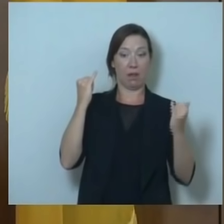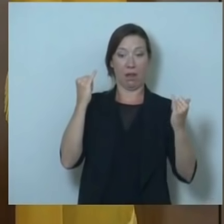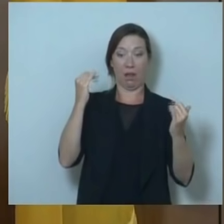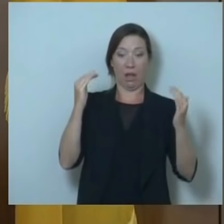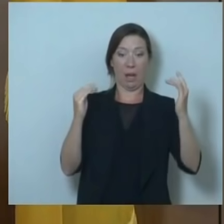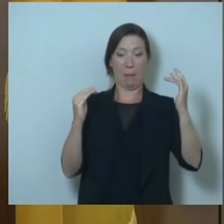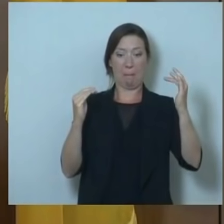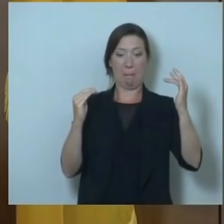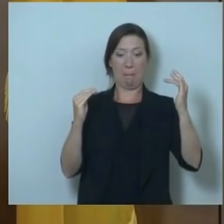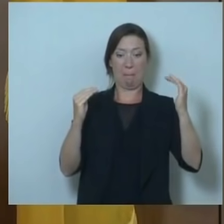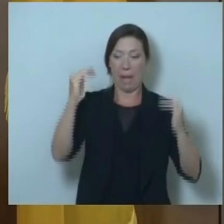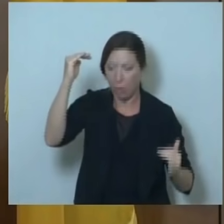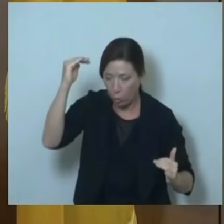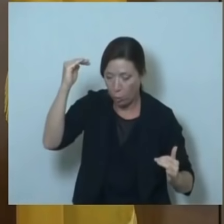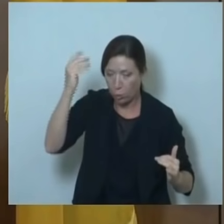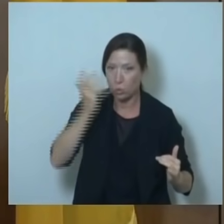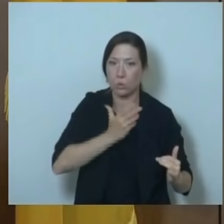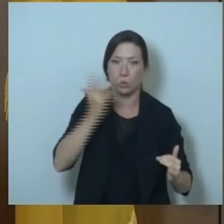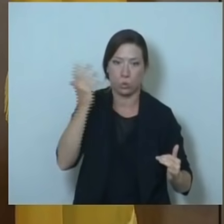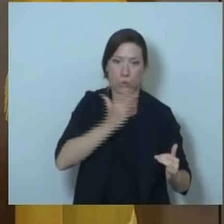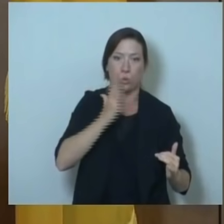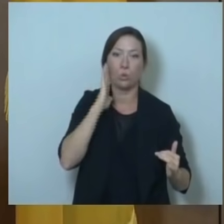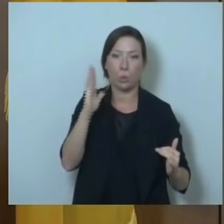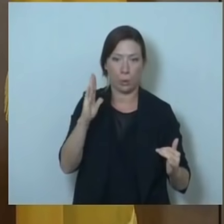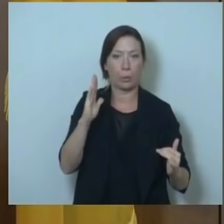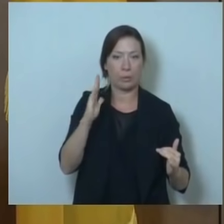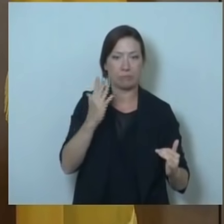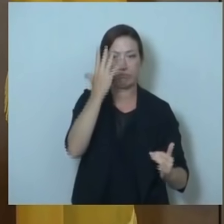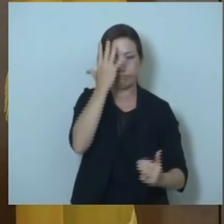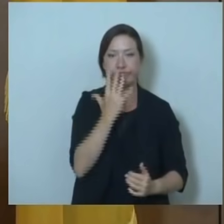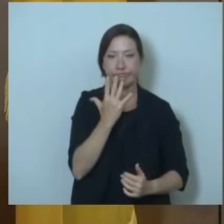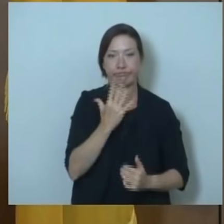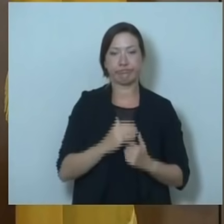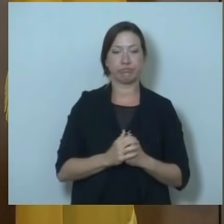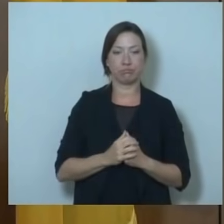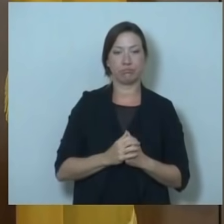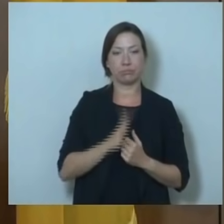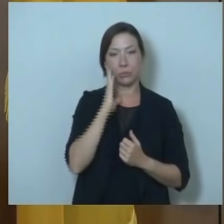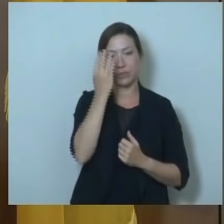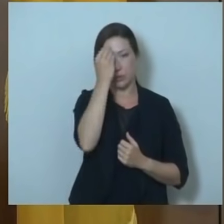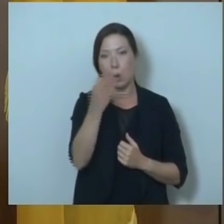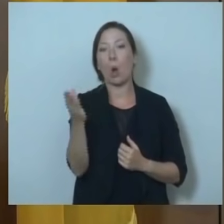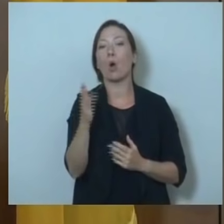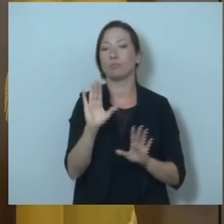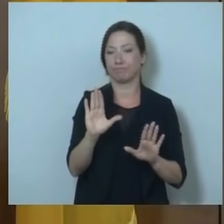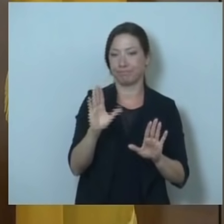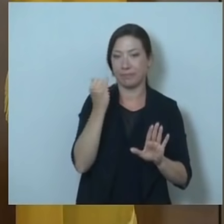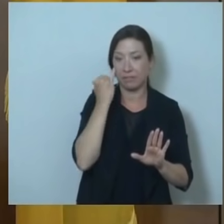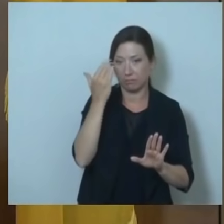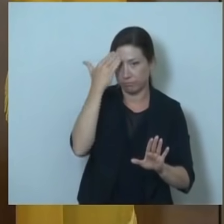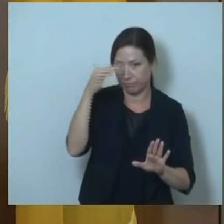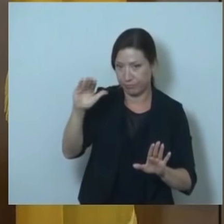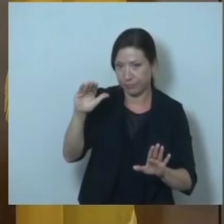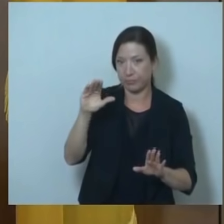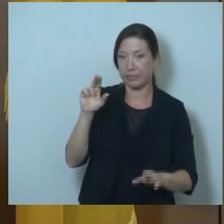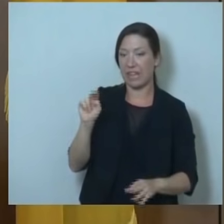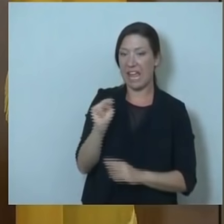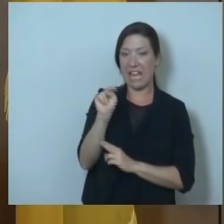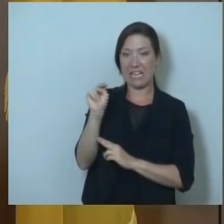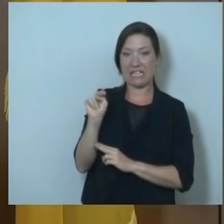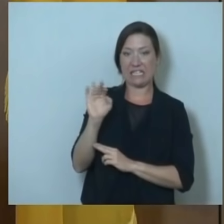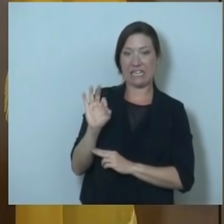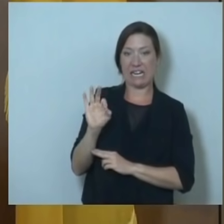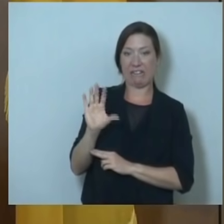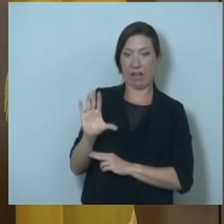we would be at a disadvantage. So let me tell you how many, and the N95s for viewers again, these are masks that we